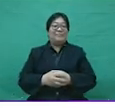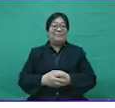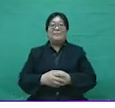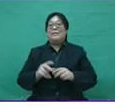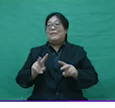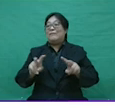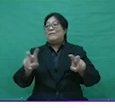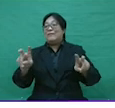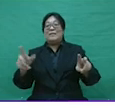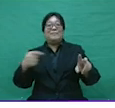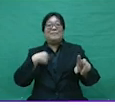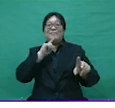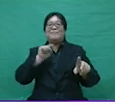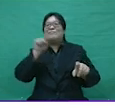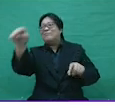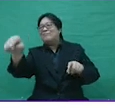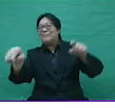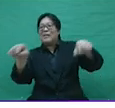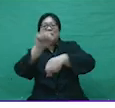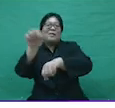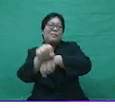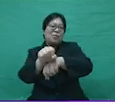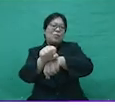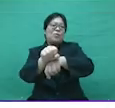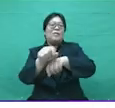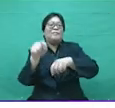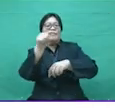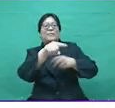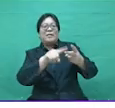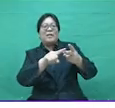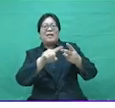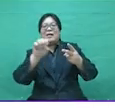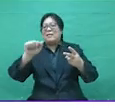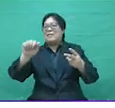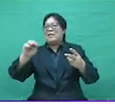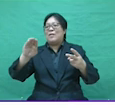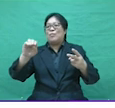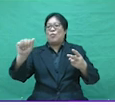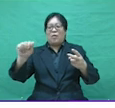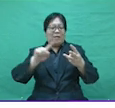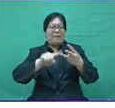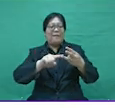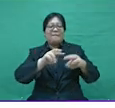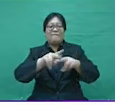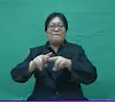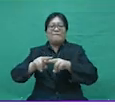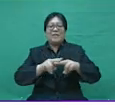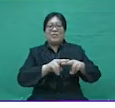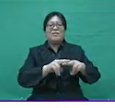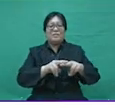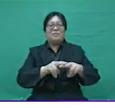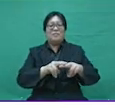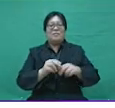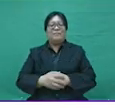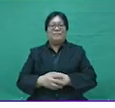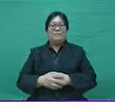to your country, to Singapore, and then down to Samoa and the Fijis. And it was